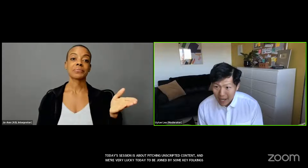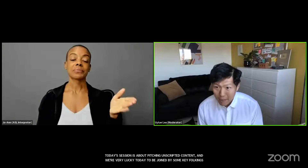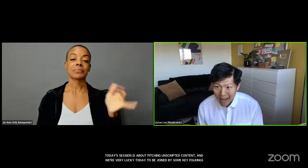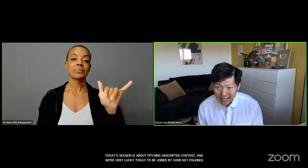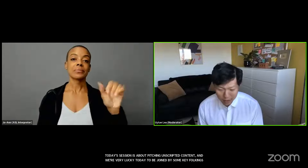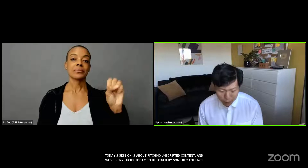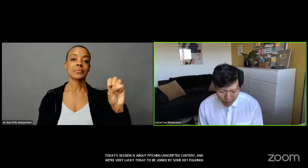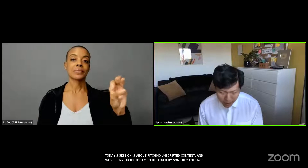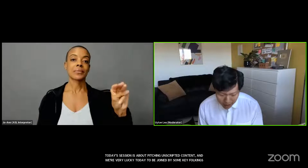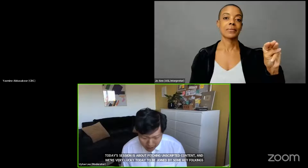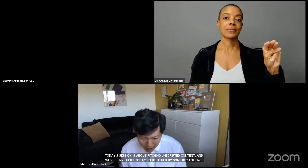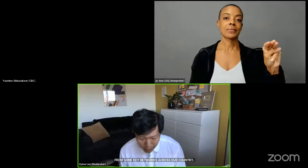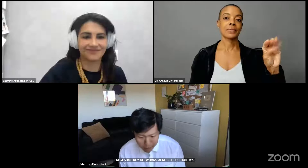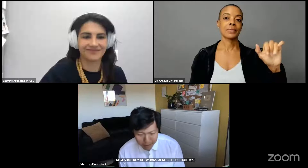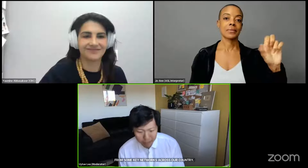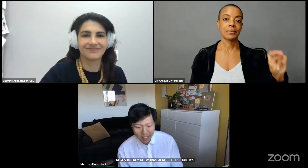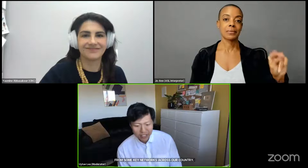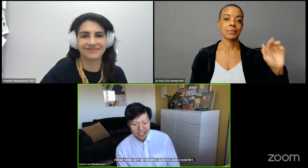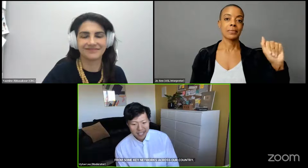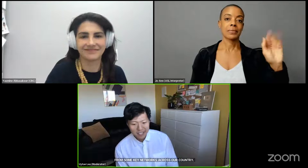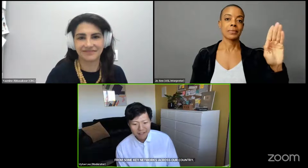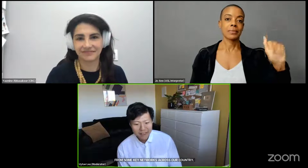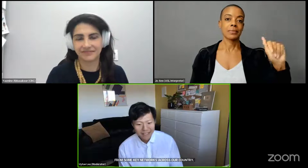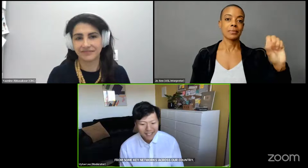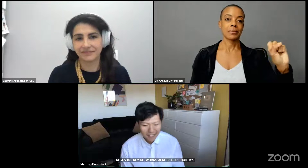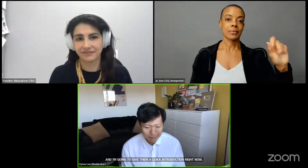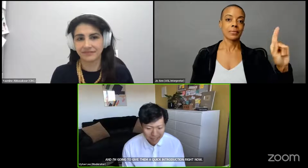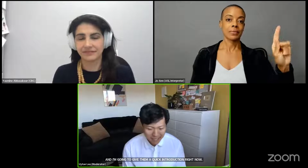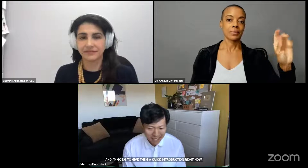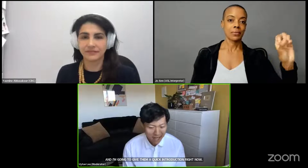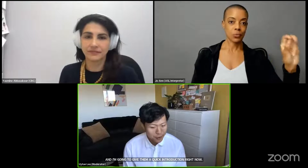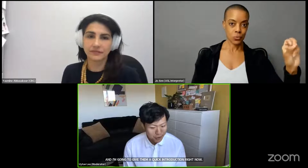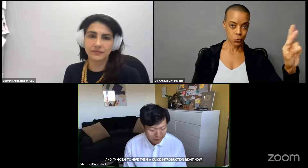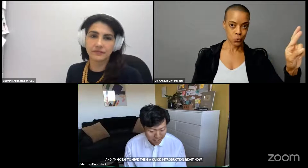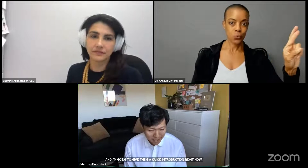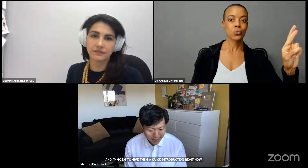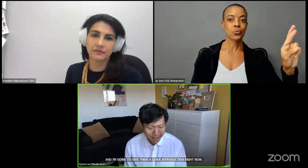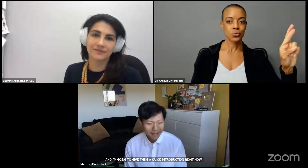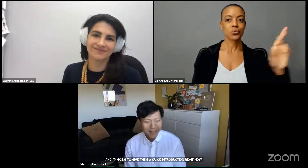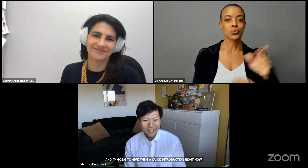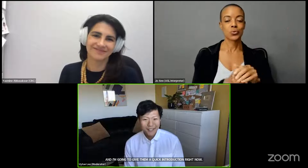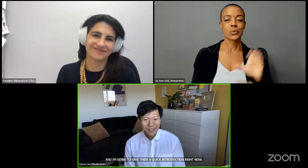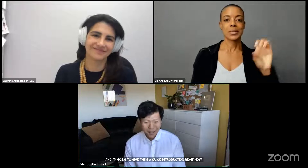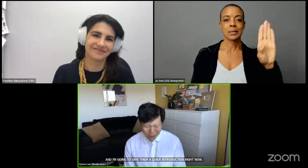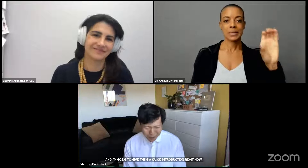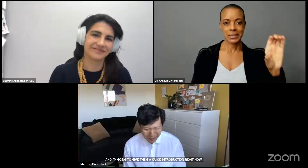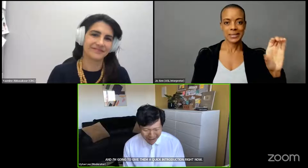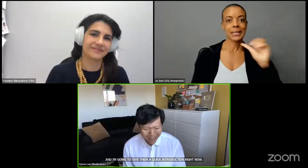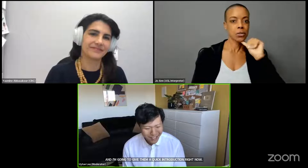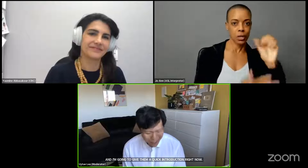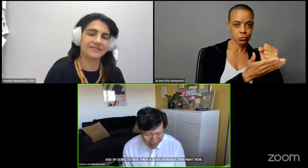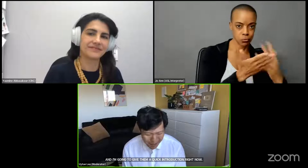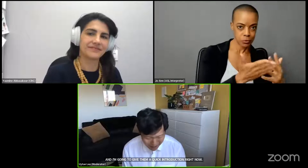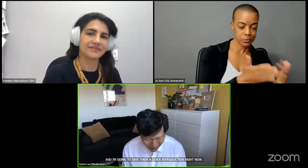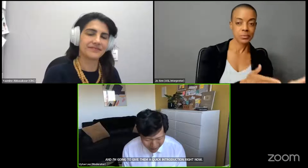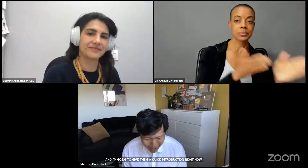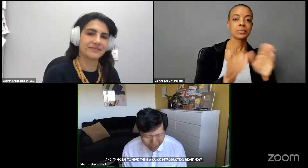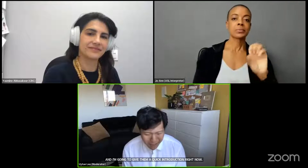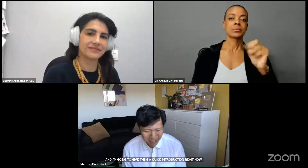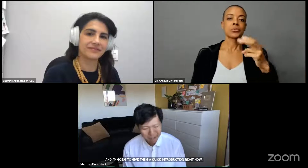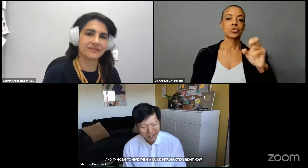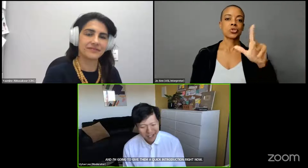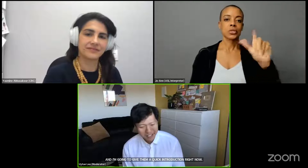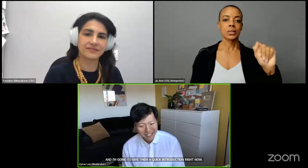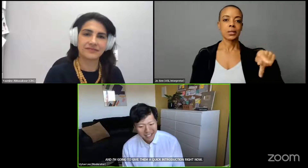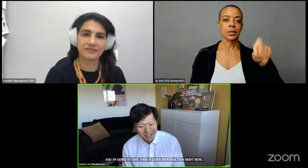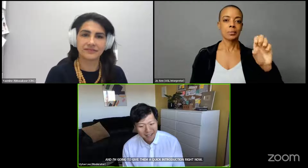Yasmin Abbasakour, who's the production executive at CBC Unscripted. Next, we have Sheila Peacock,